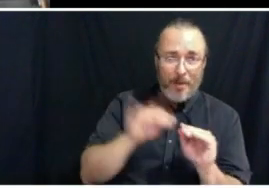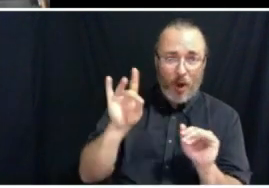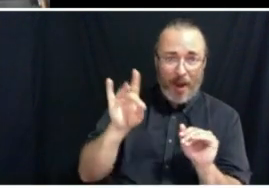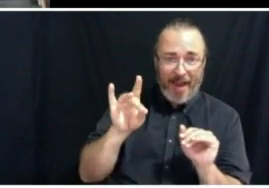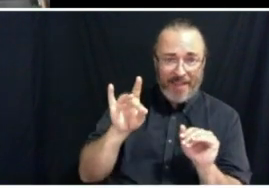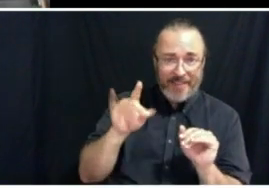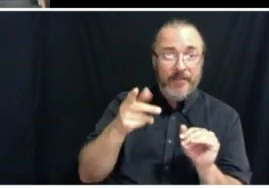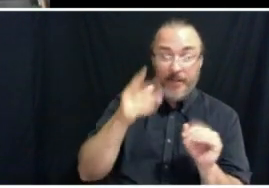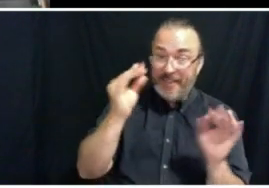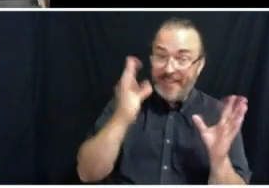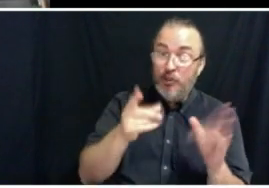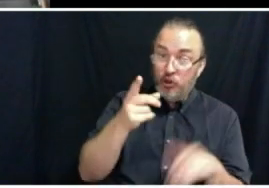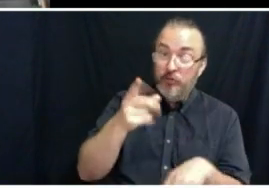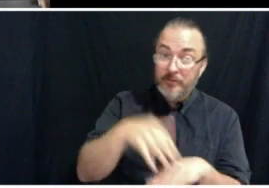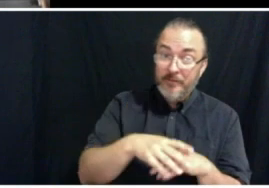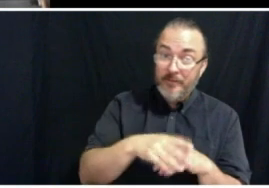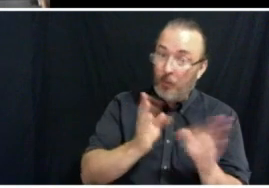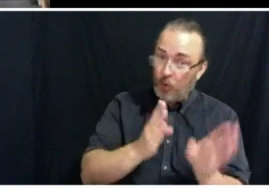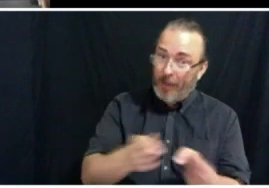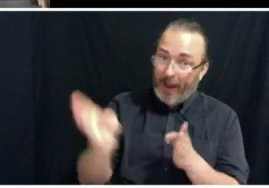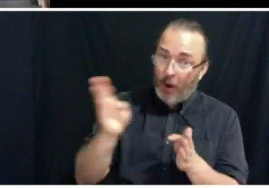teachers prepared.